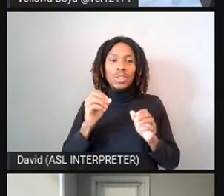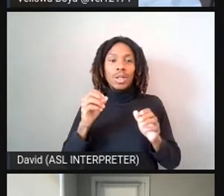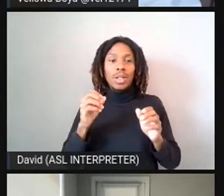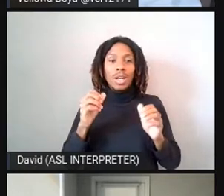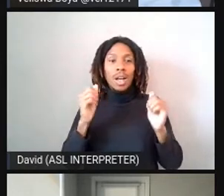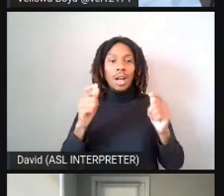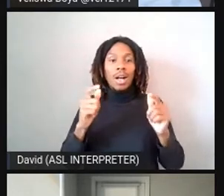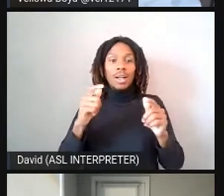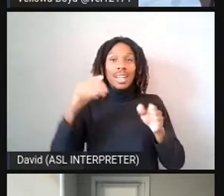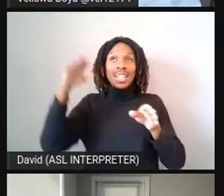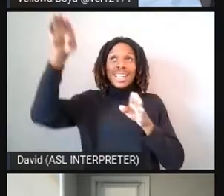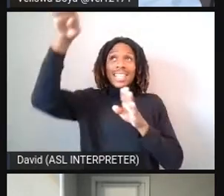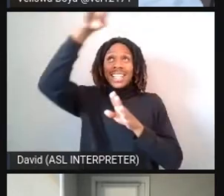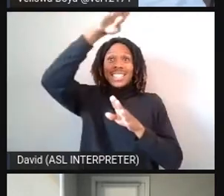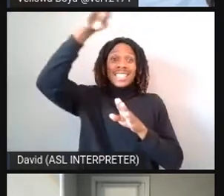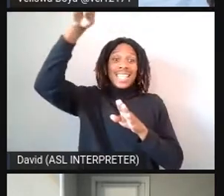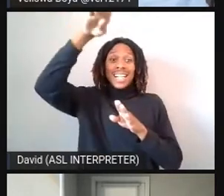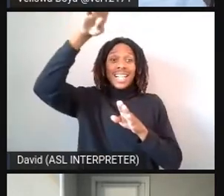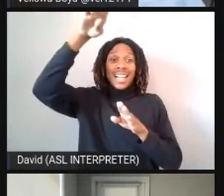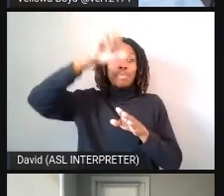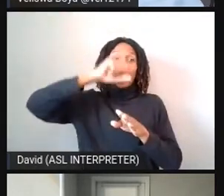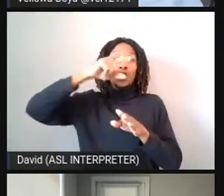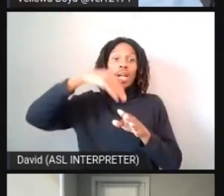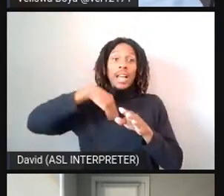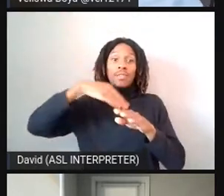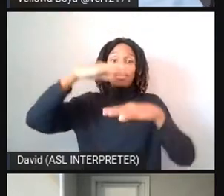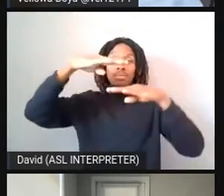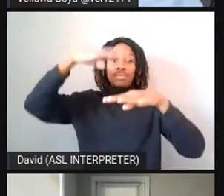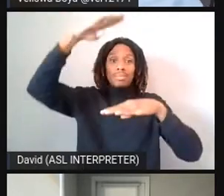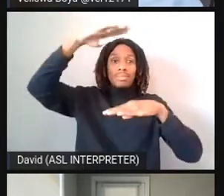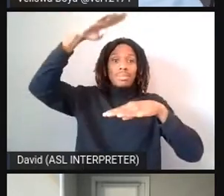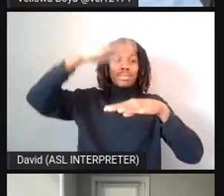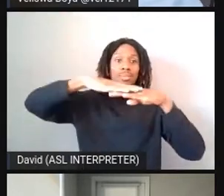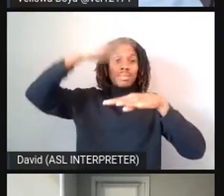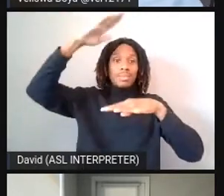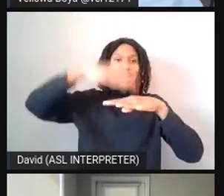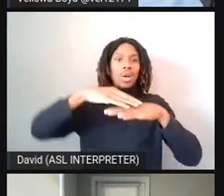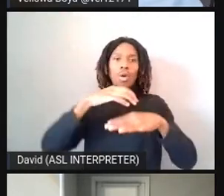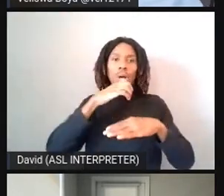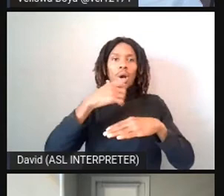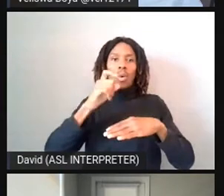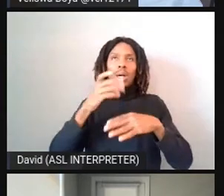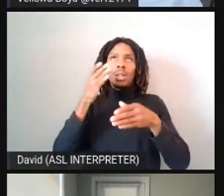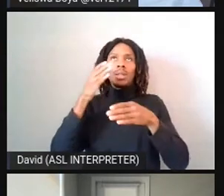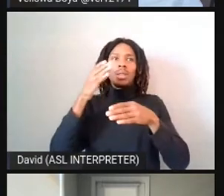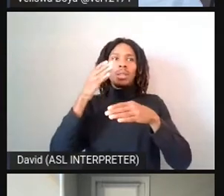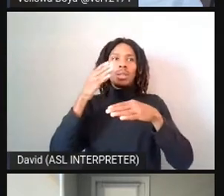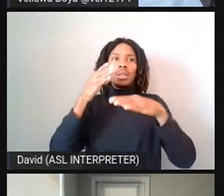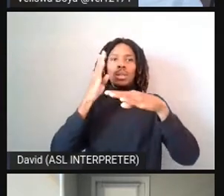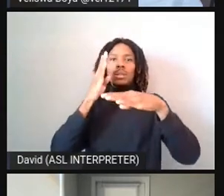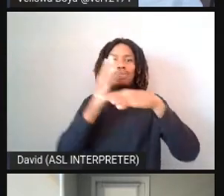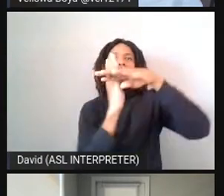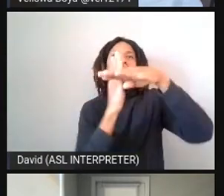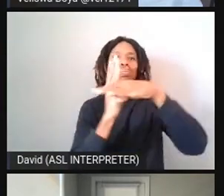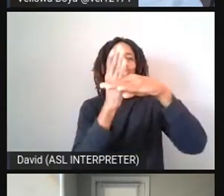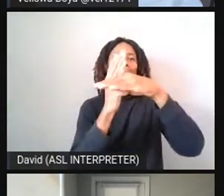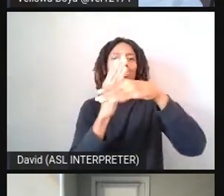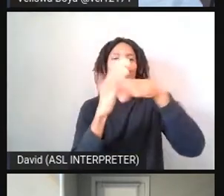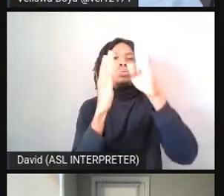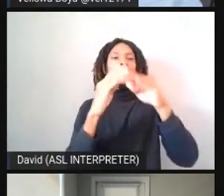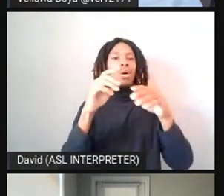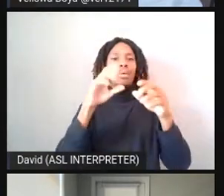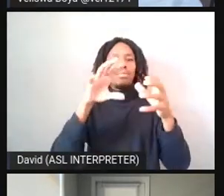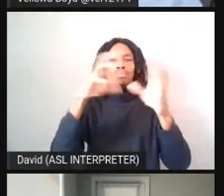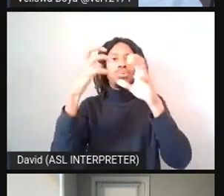ceiling has to accommodate this space, right? So that we don't break your ceilings for you, or, you know, break any ceiling fans or